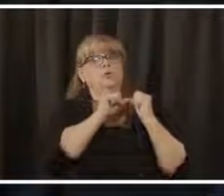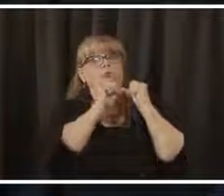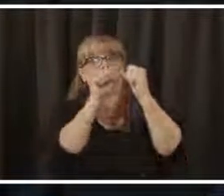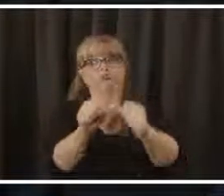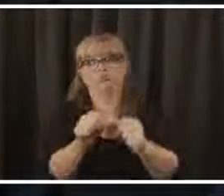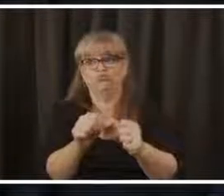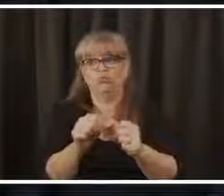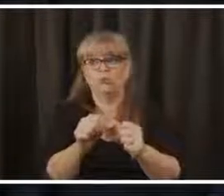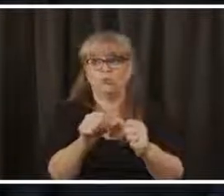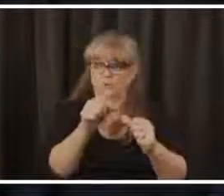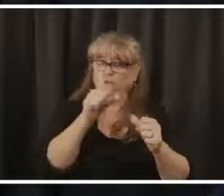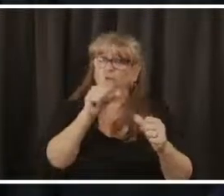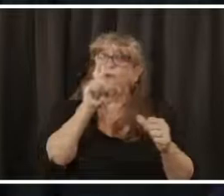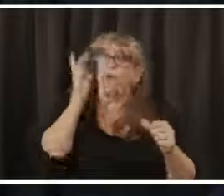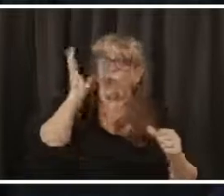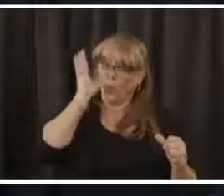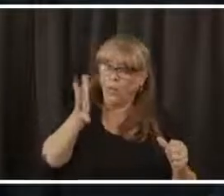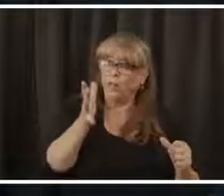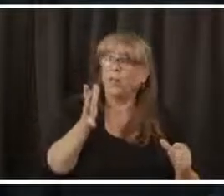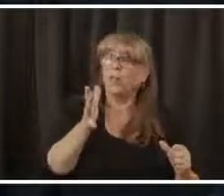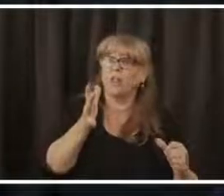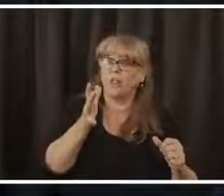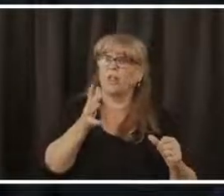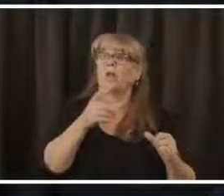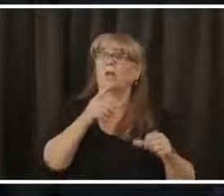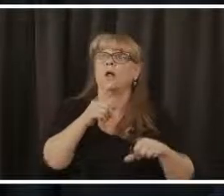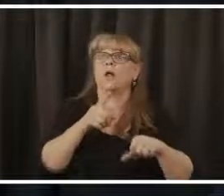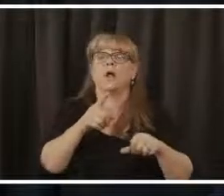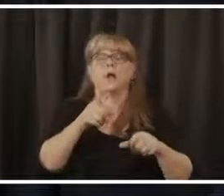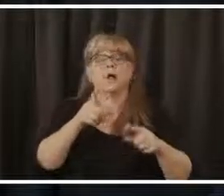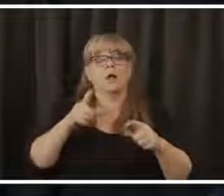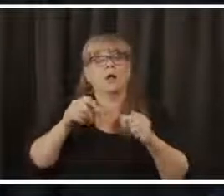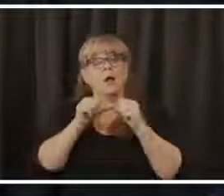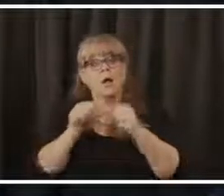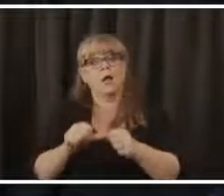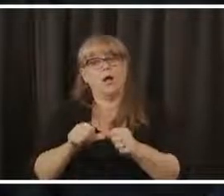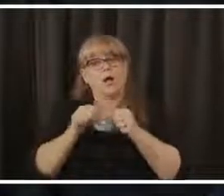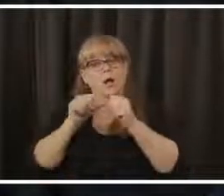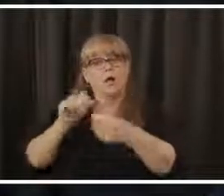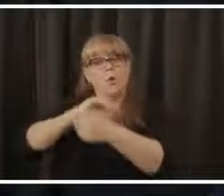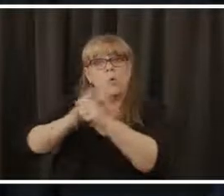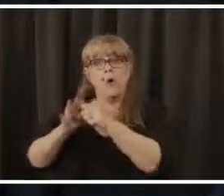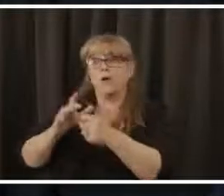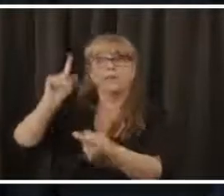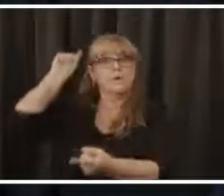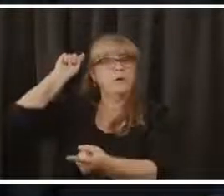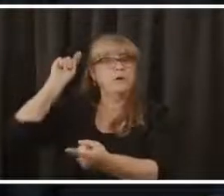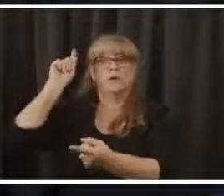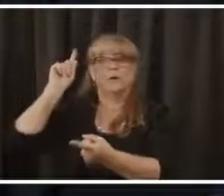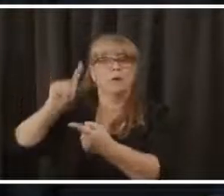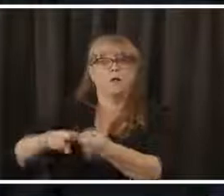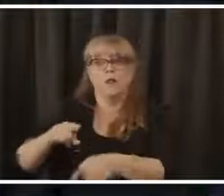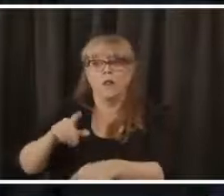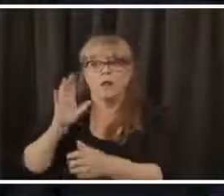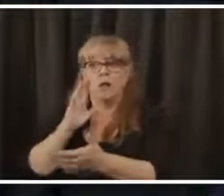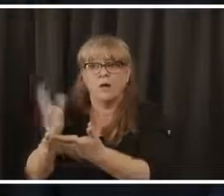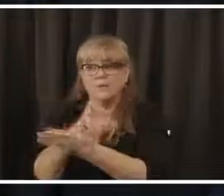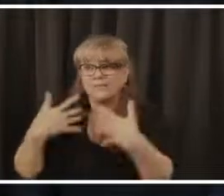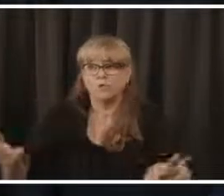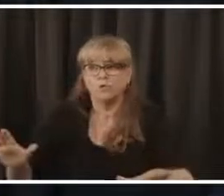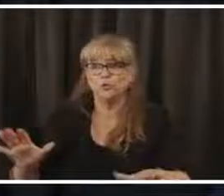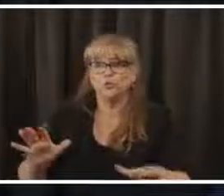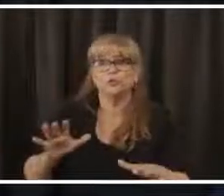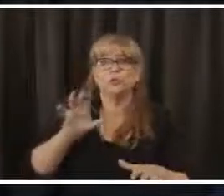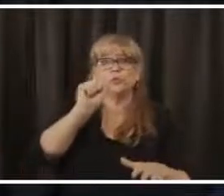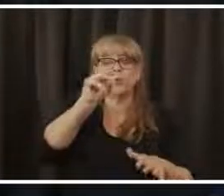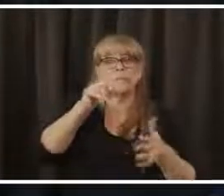of the pandemic? And things just kind of... Well, I think what it shows is the pandemic will end at different times in different communities. To be clear, it